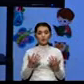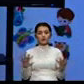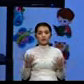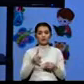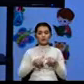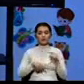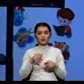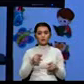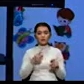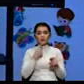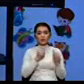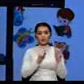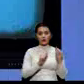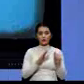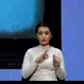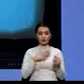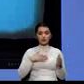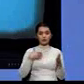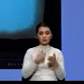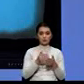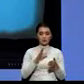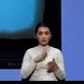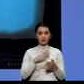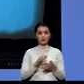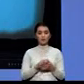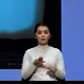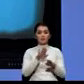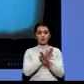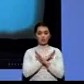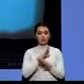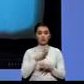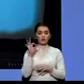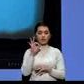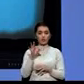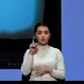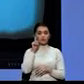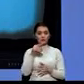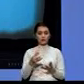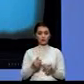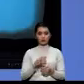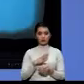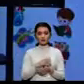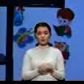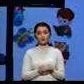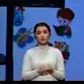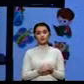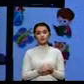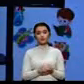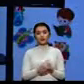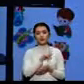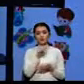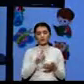ularni qanday vatanparvar bo'lganlarini va qay tarzda shahid bo'lganlari haqida bilib oldingiz. Ana